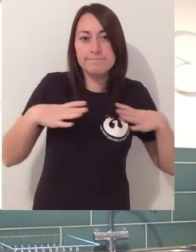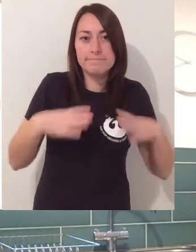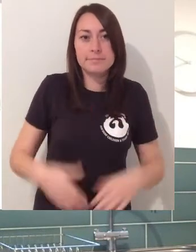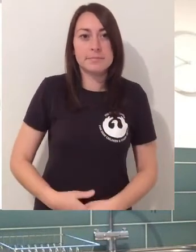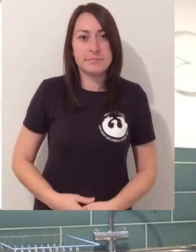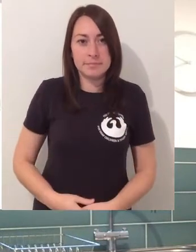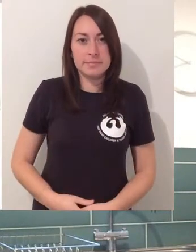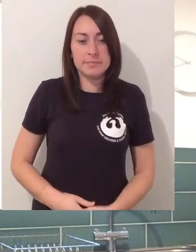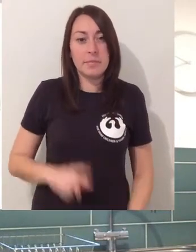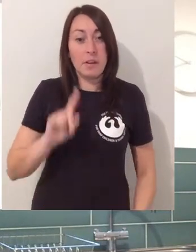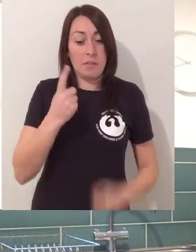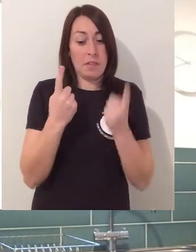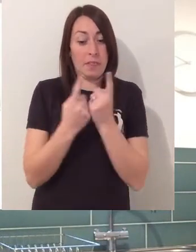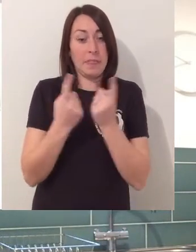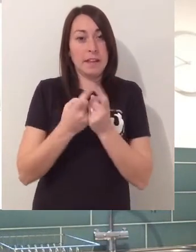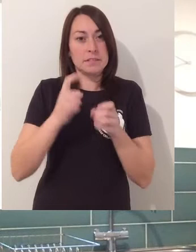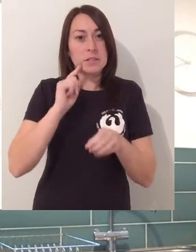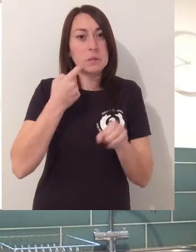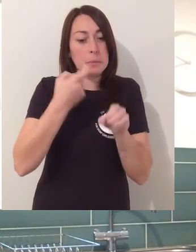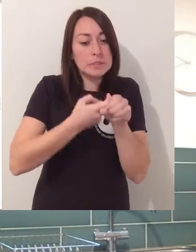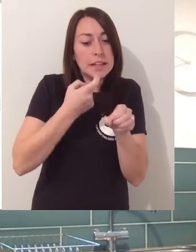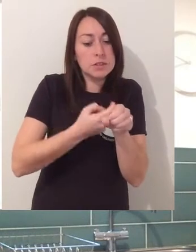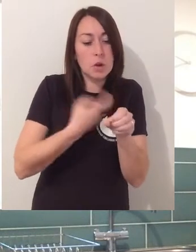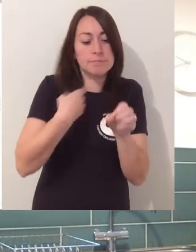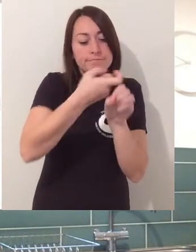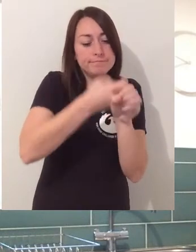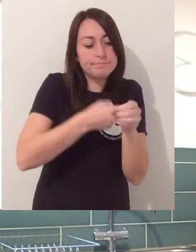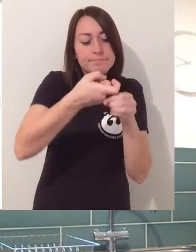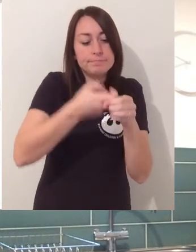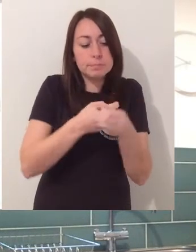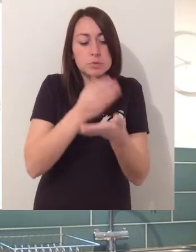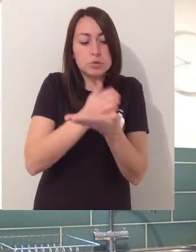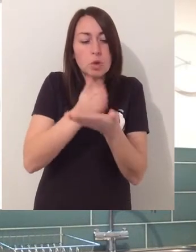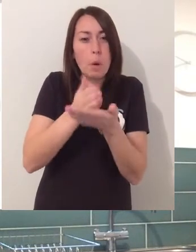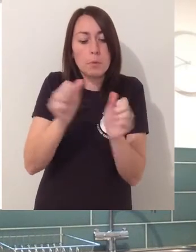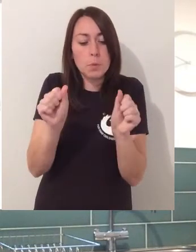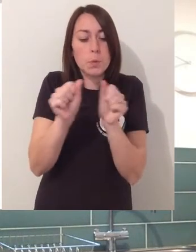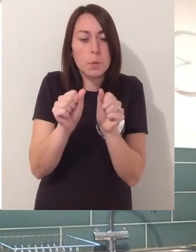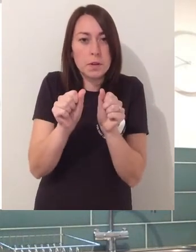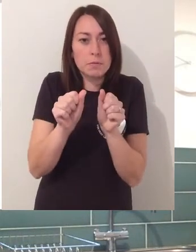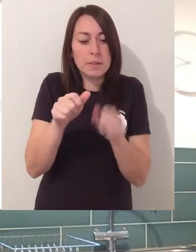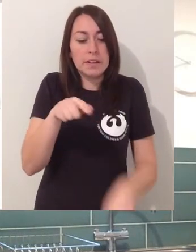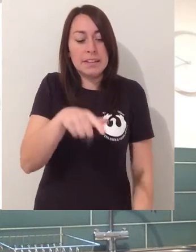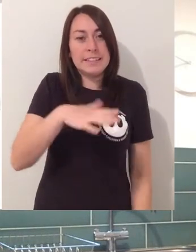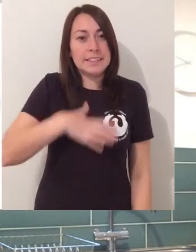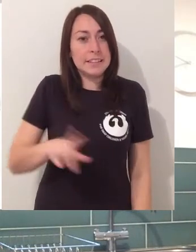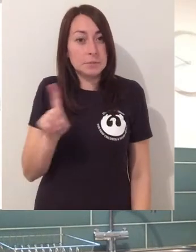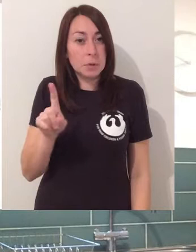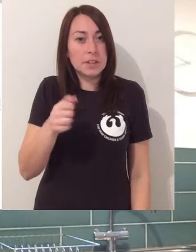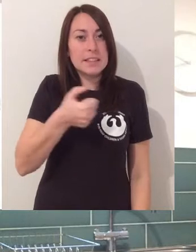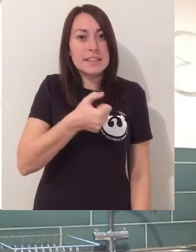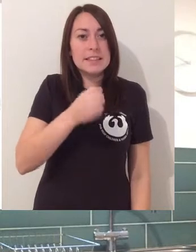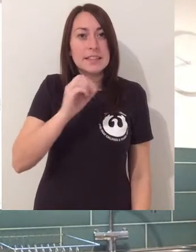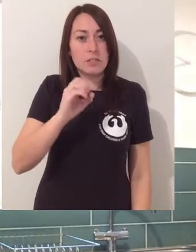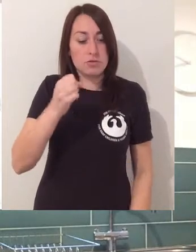thing we're going to do is with our sweet potatoes, we're going to peel them and cut them up into small chunks. You're going to need roughly 600 grams, so weigh them out as you're going